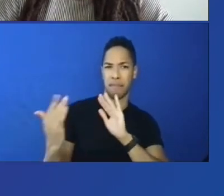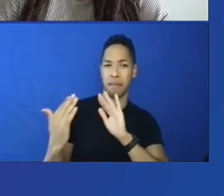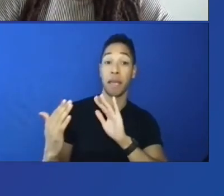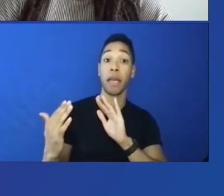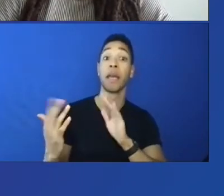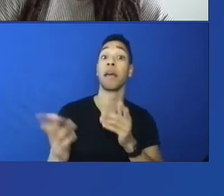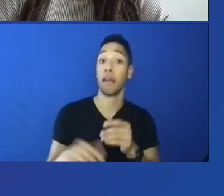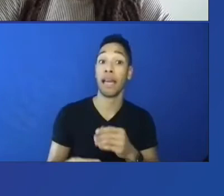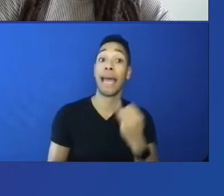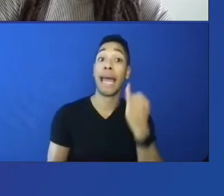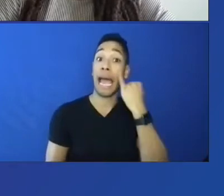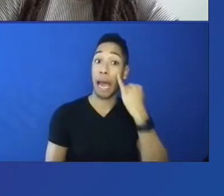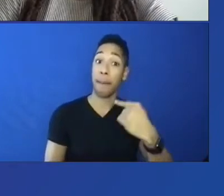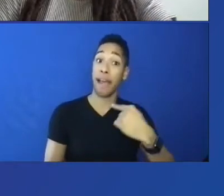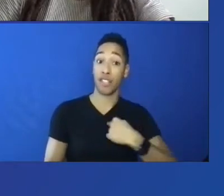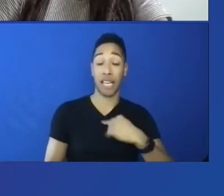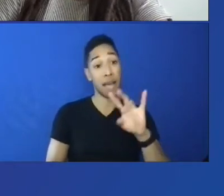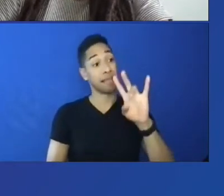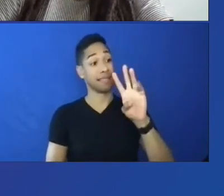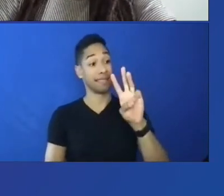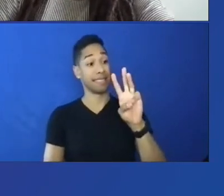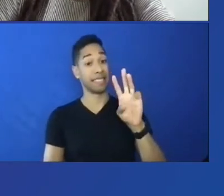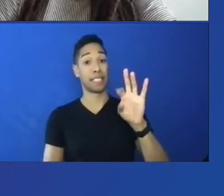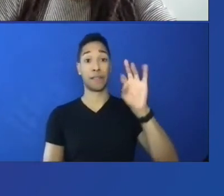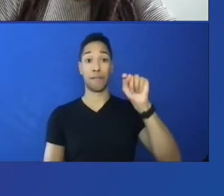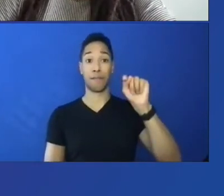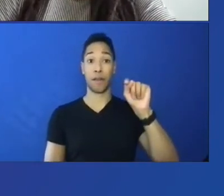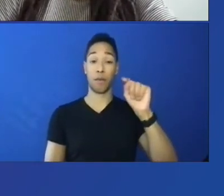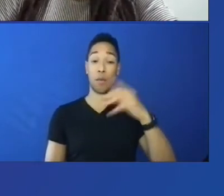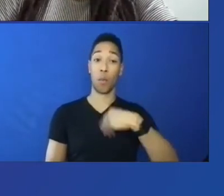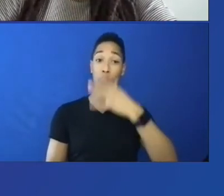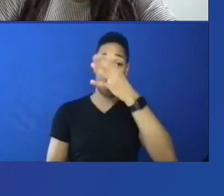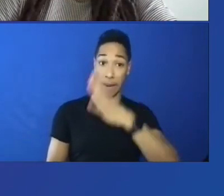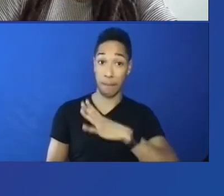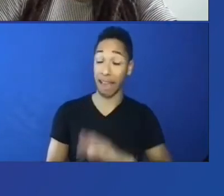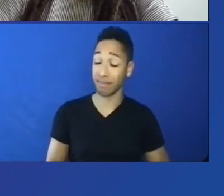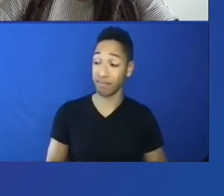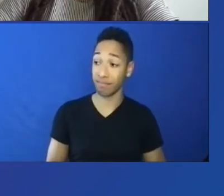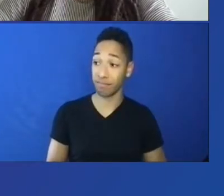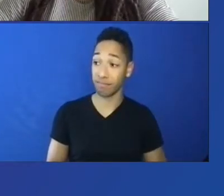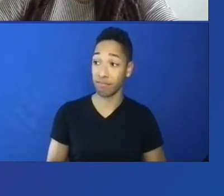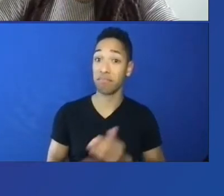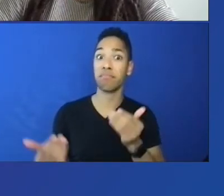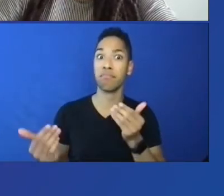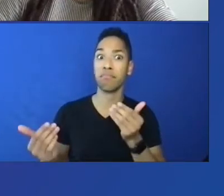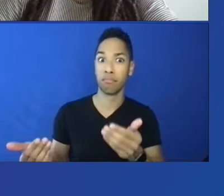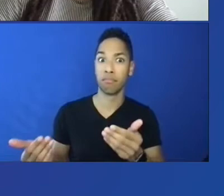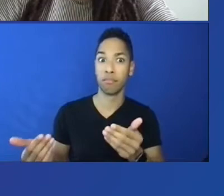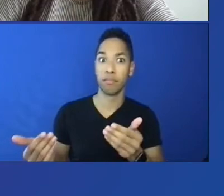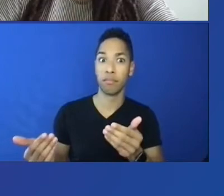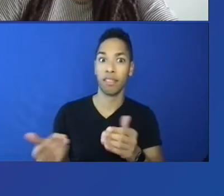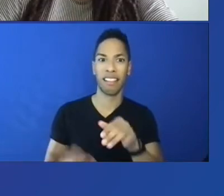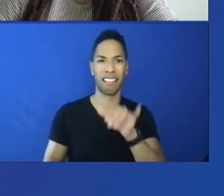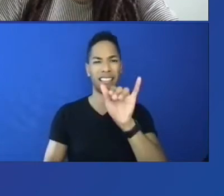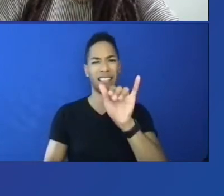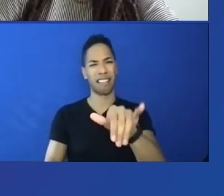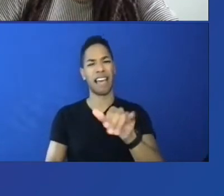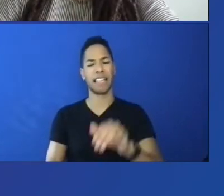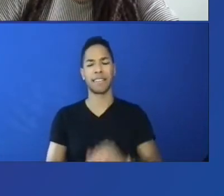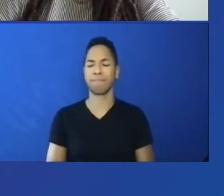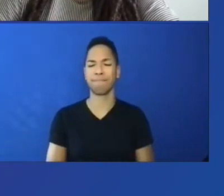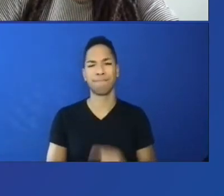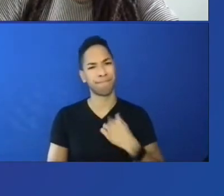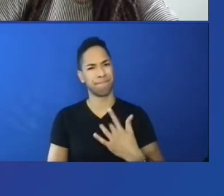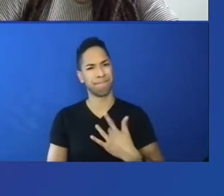go at that pace, like at a clip. You know, like that's the thing. And I feel like